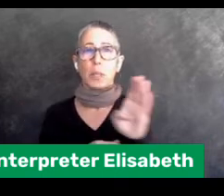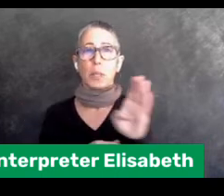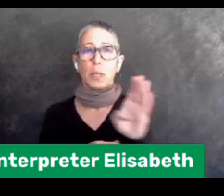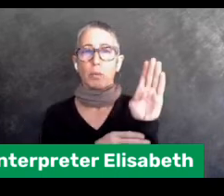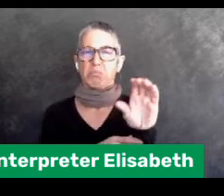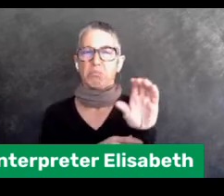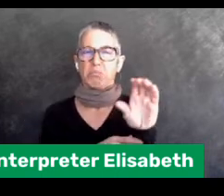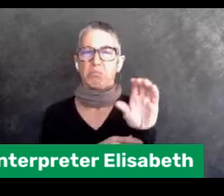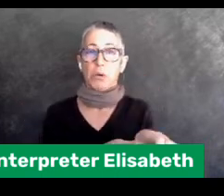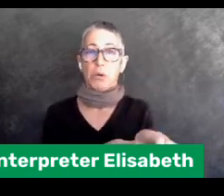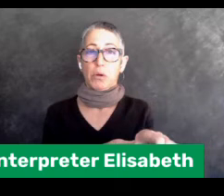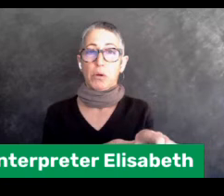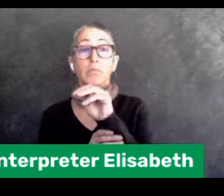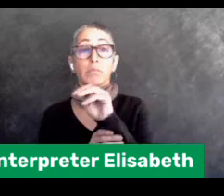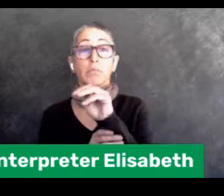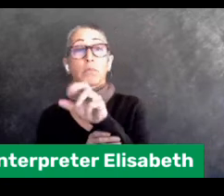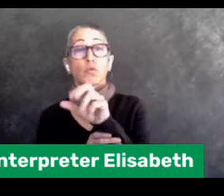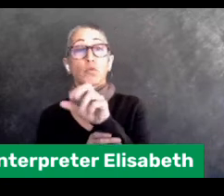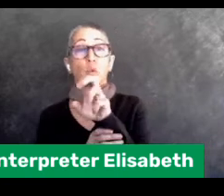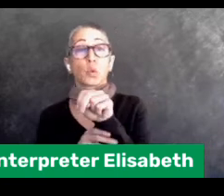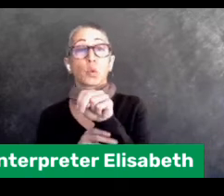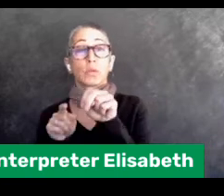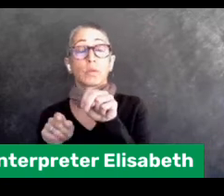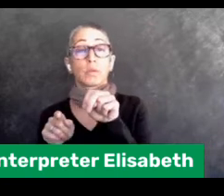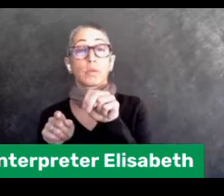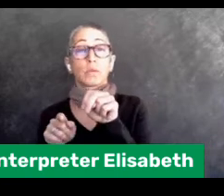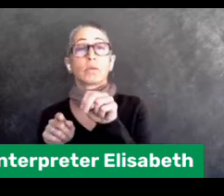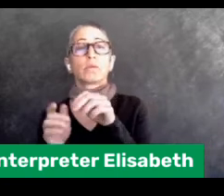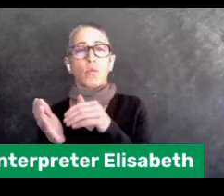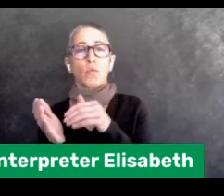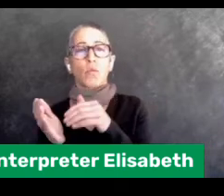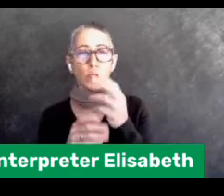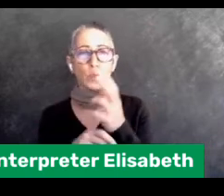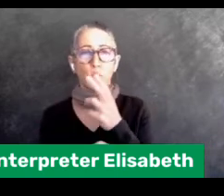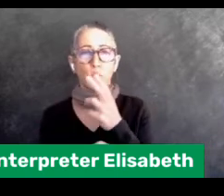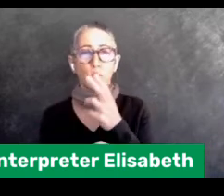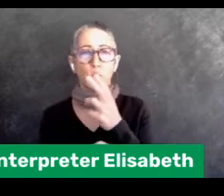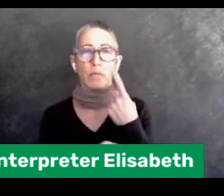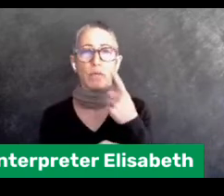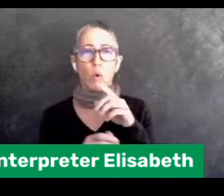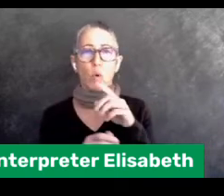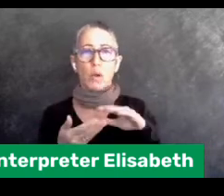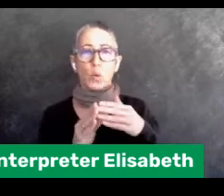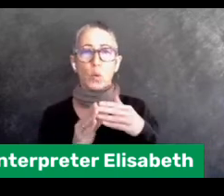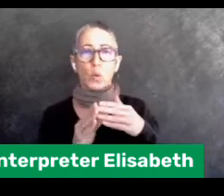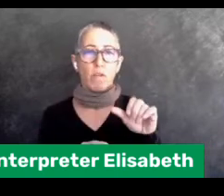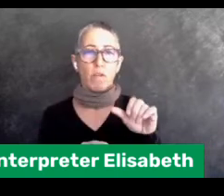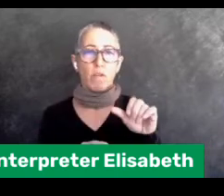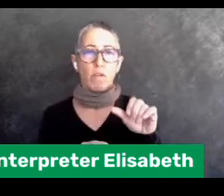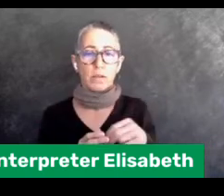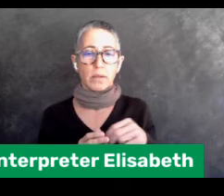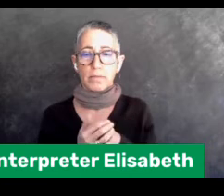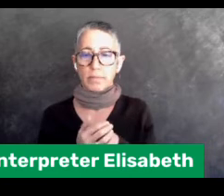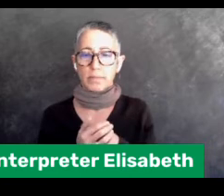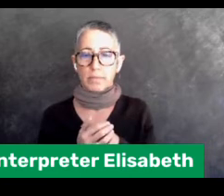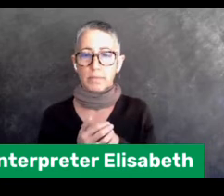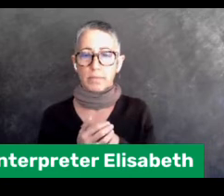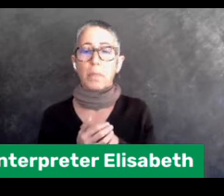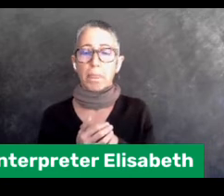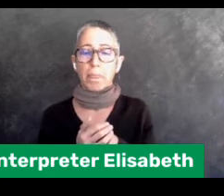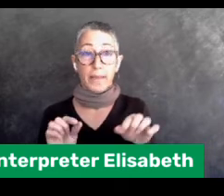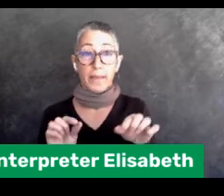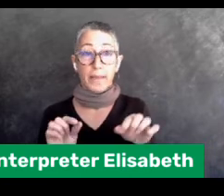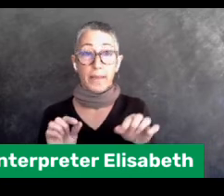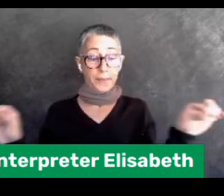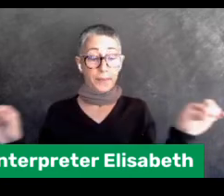statement color that is often used within the Austin community. Our tagline, Sowing and Growing a Healthier Community,